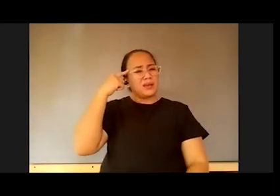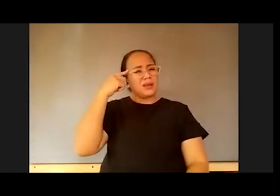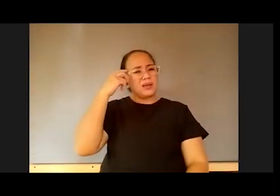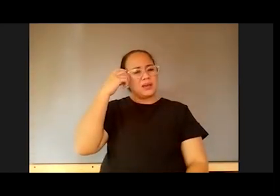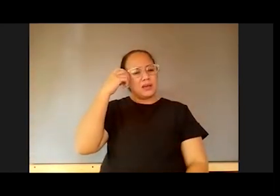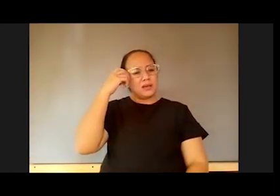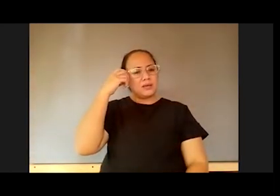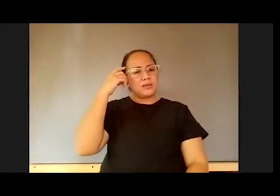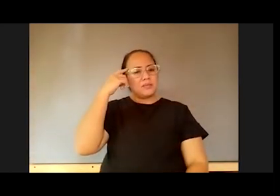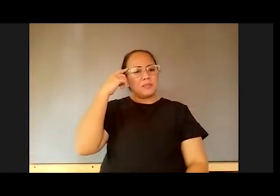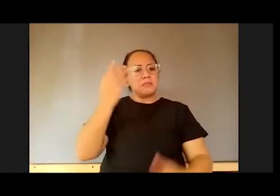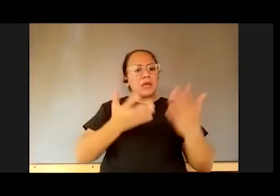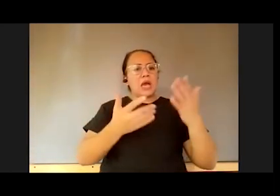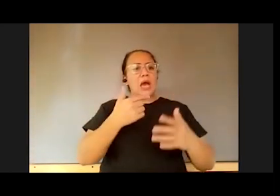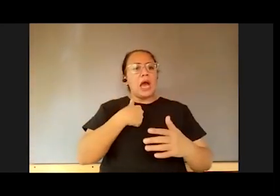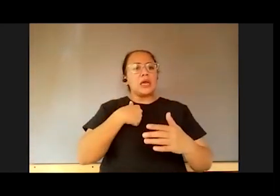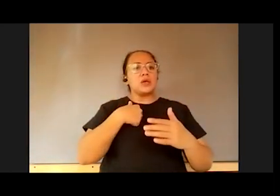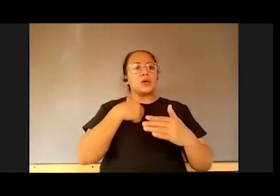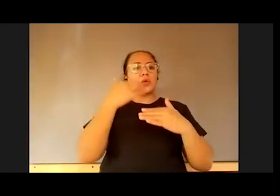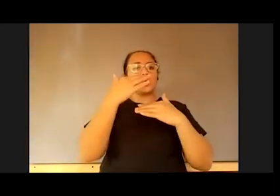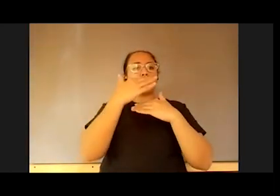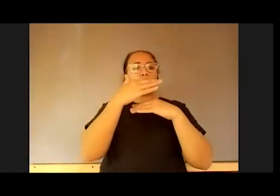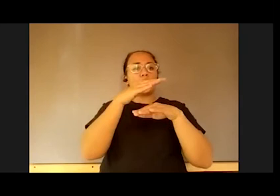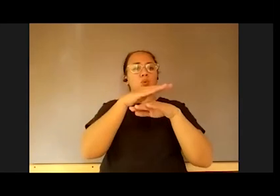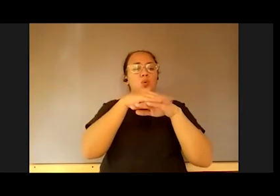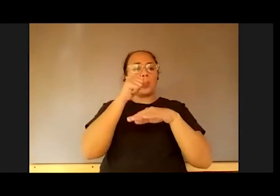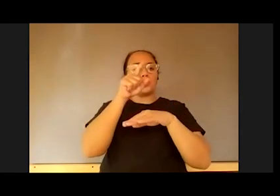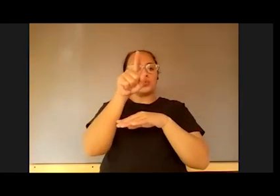maybe is I call you. It goes directly out.